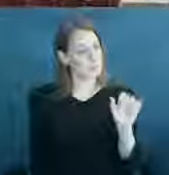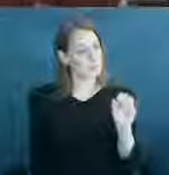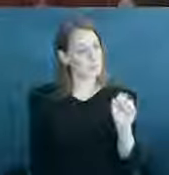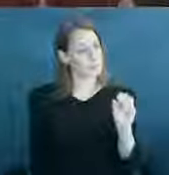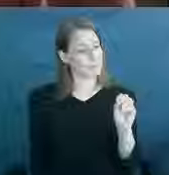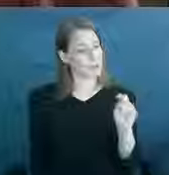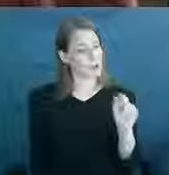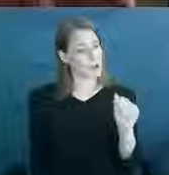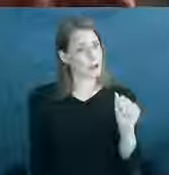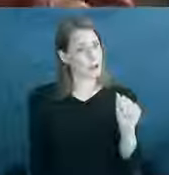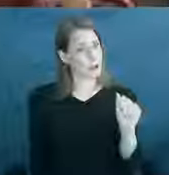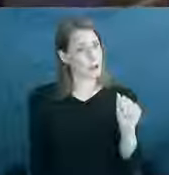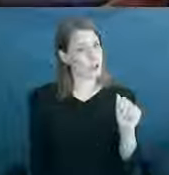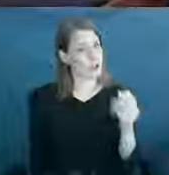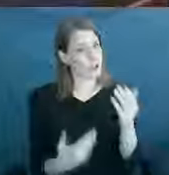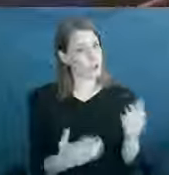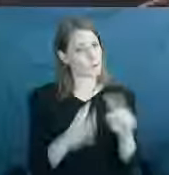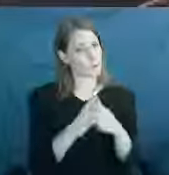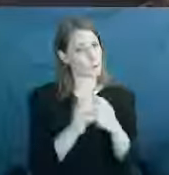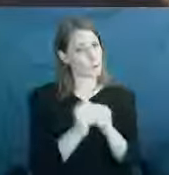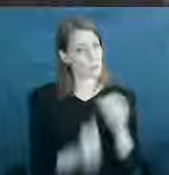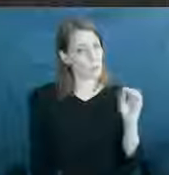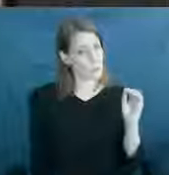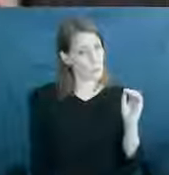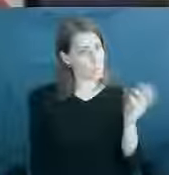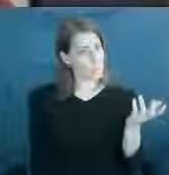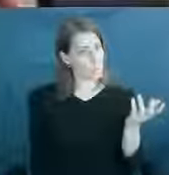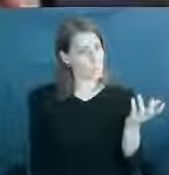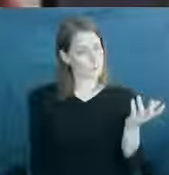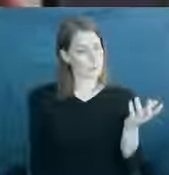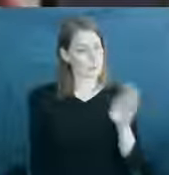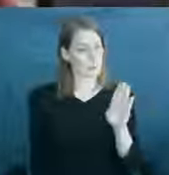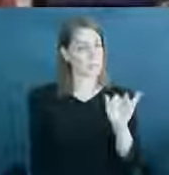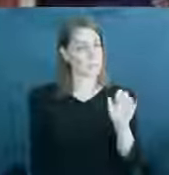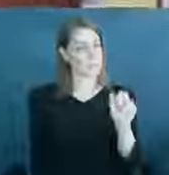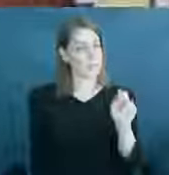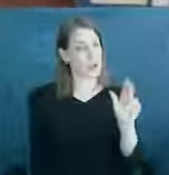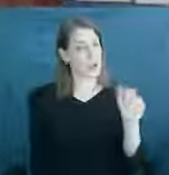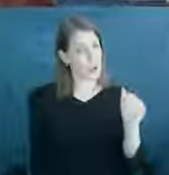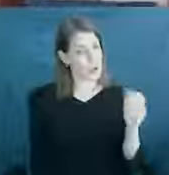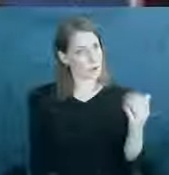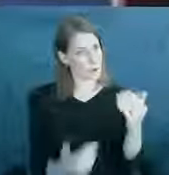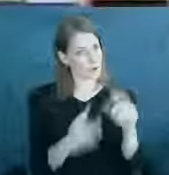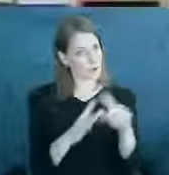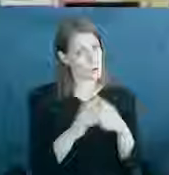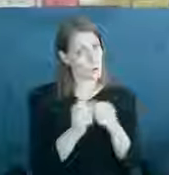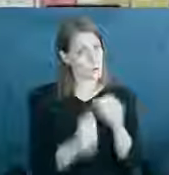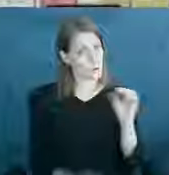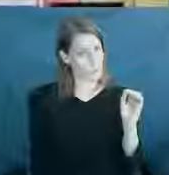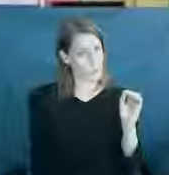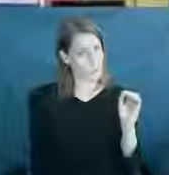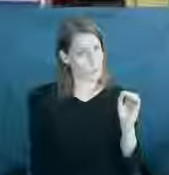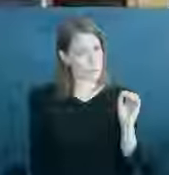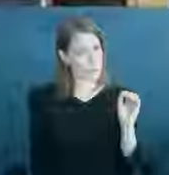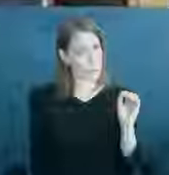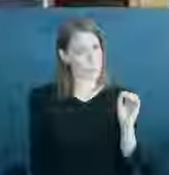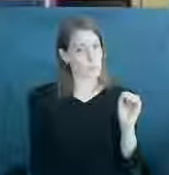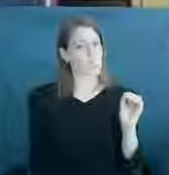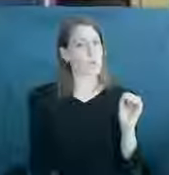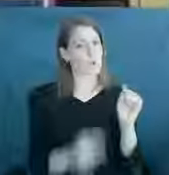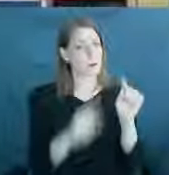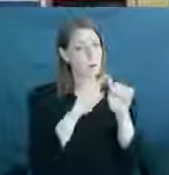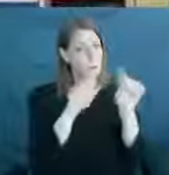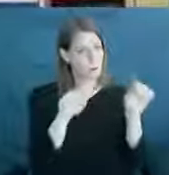understanding. Have another go, Bianca, see if you can do it. Start with an O. Okay. Sir, I don't like being in this. And then what you can now